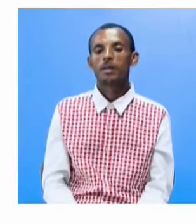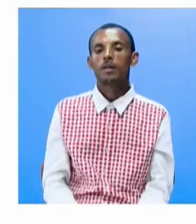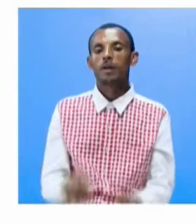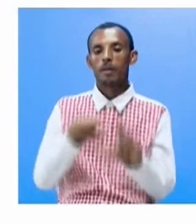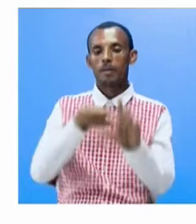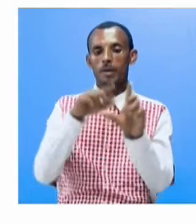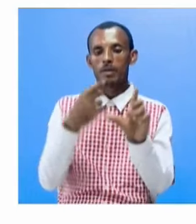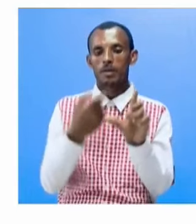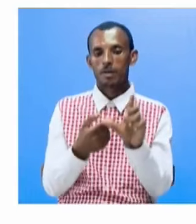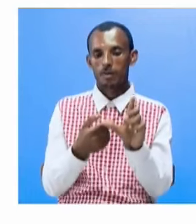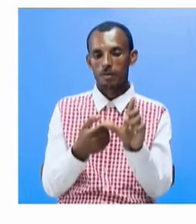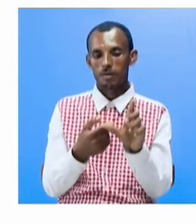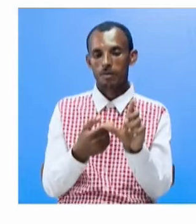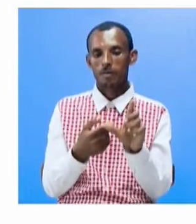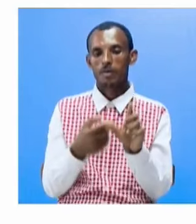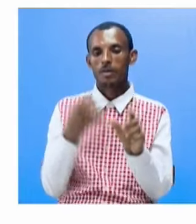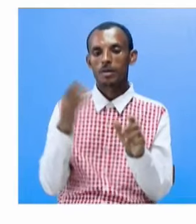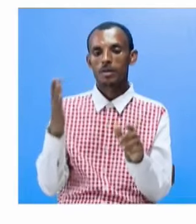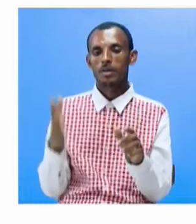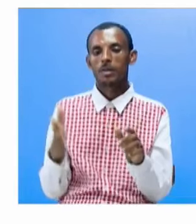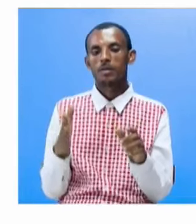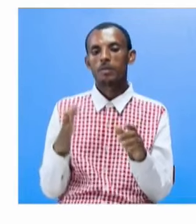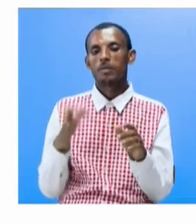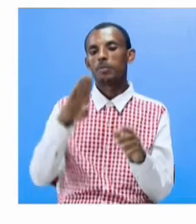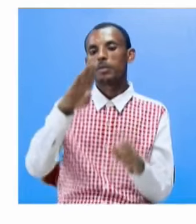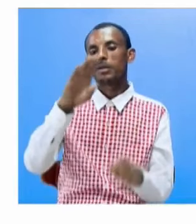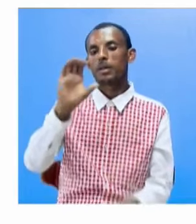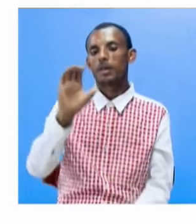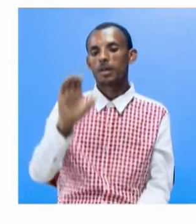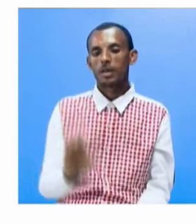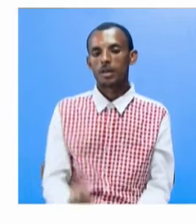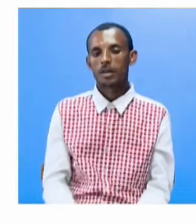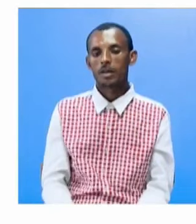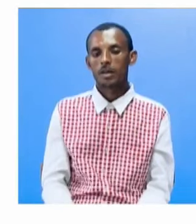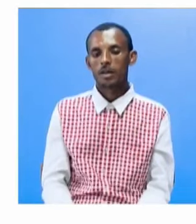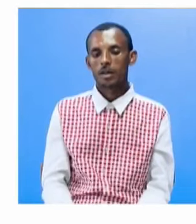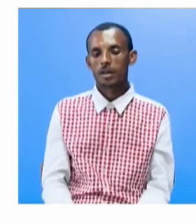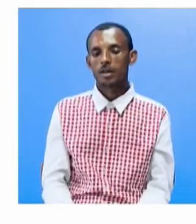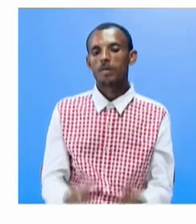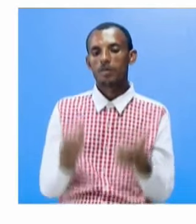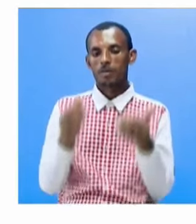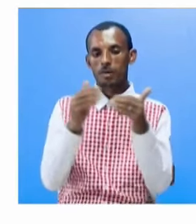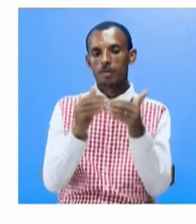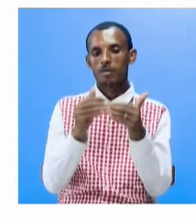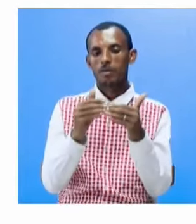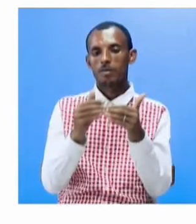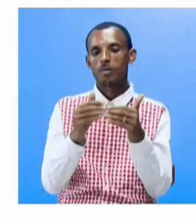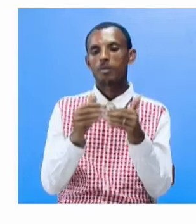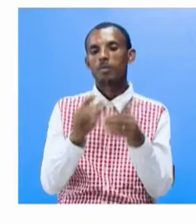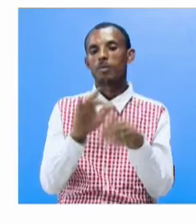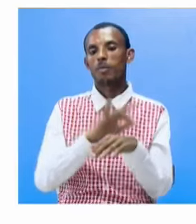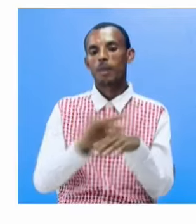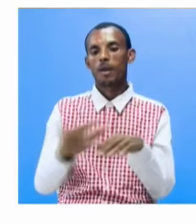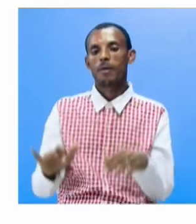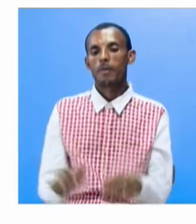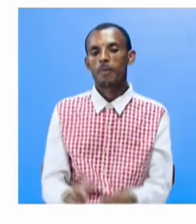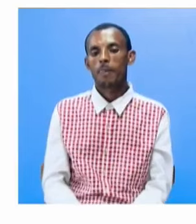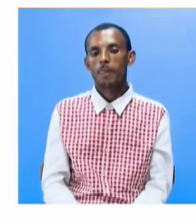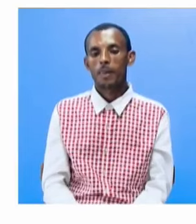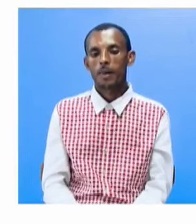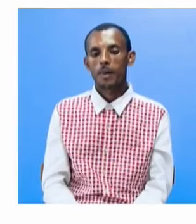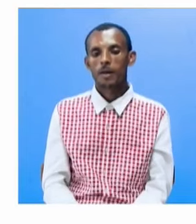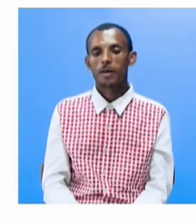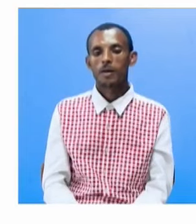measure of side length BC is this congruent to